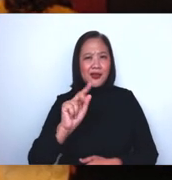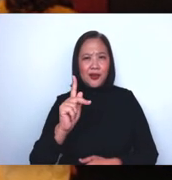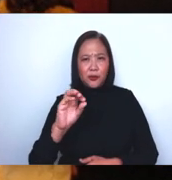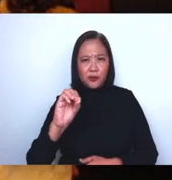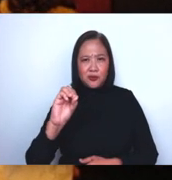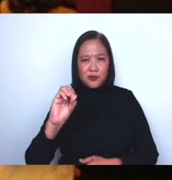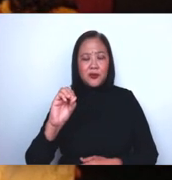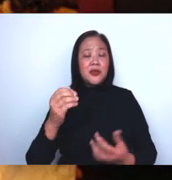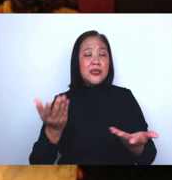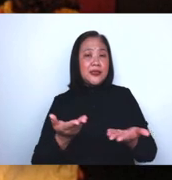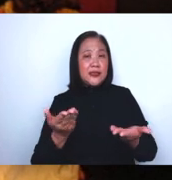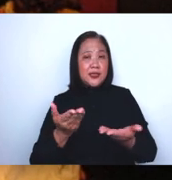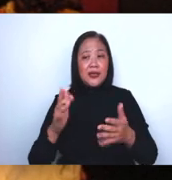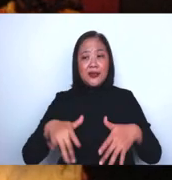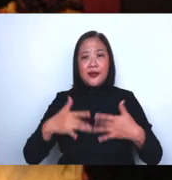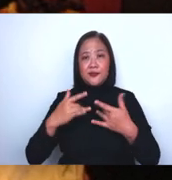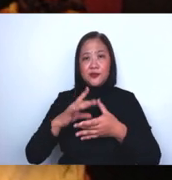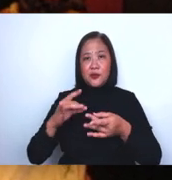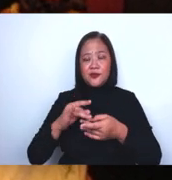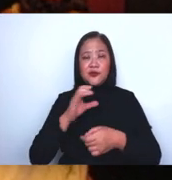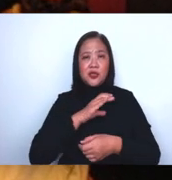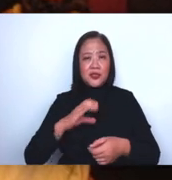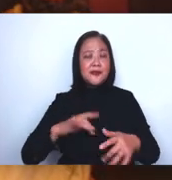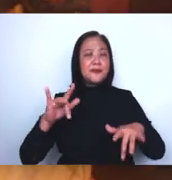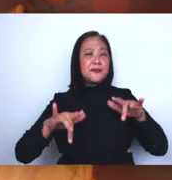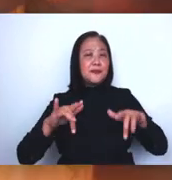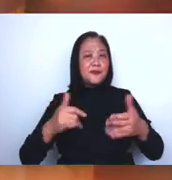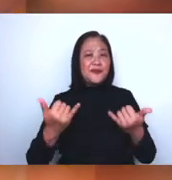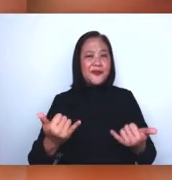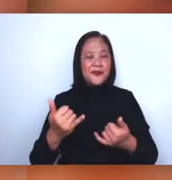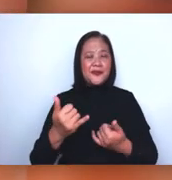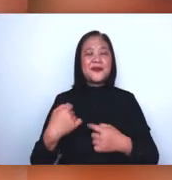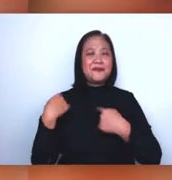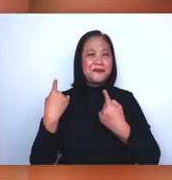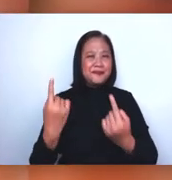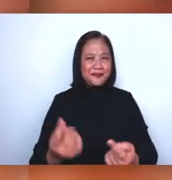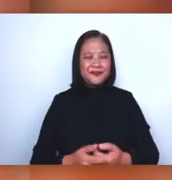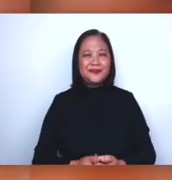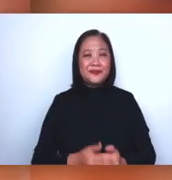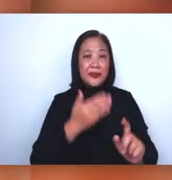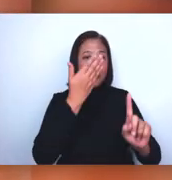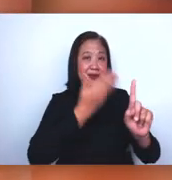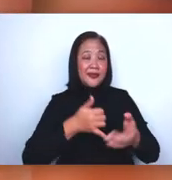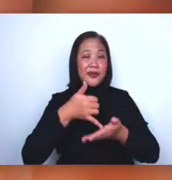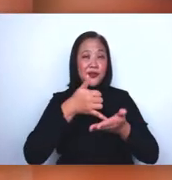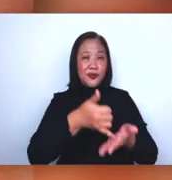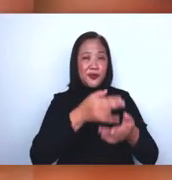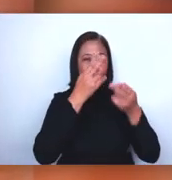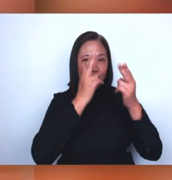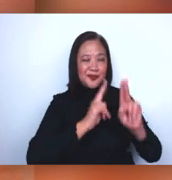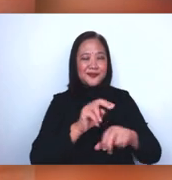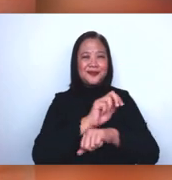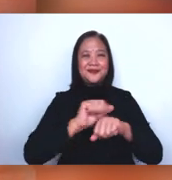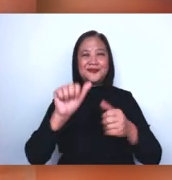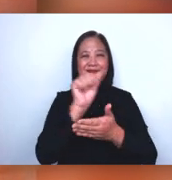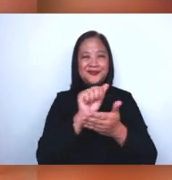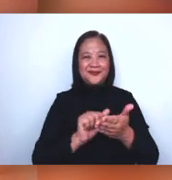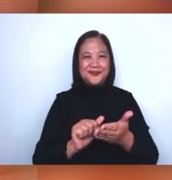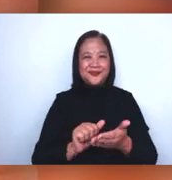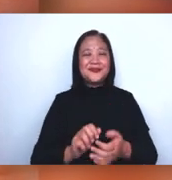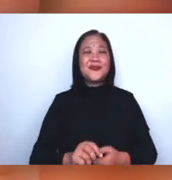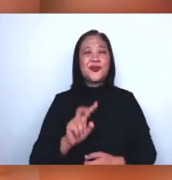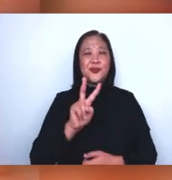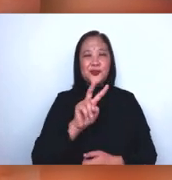Philippines performed in puppetry to date. She was awarded the Distinction of National Artist